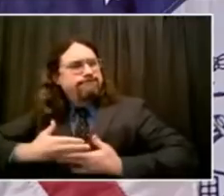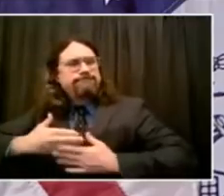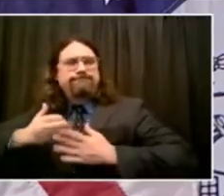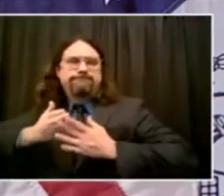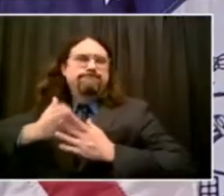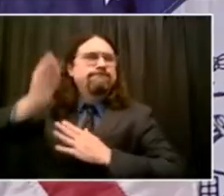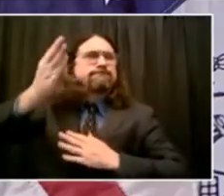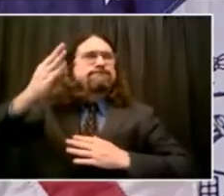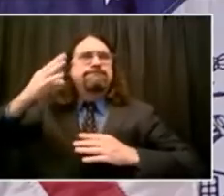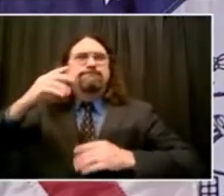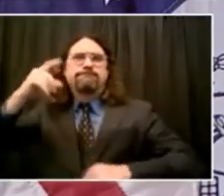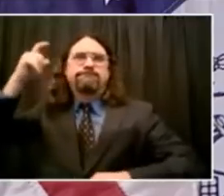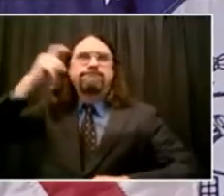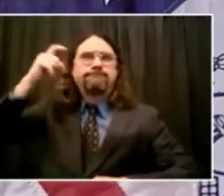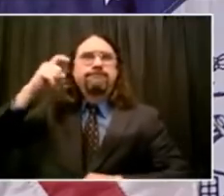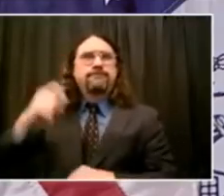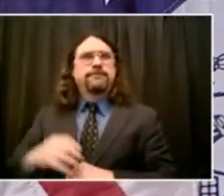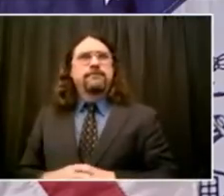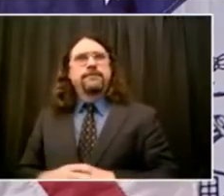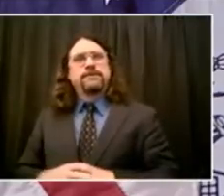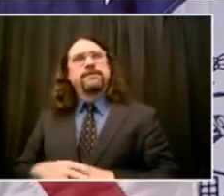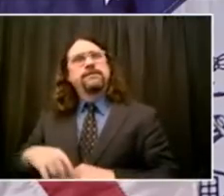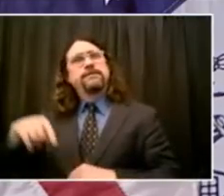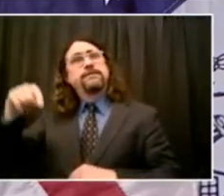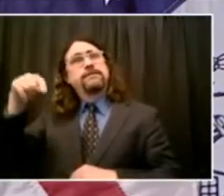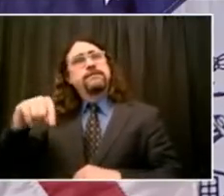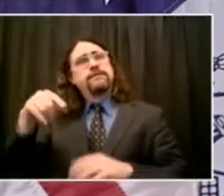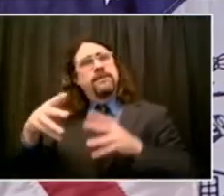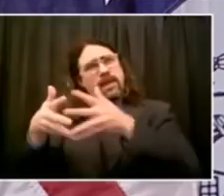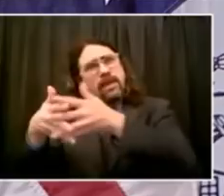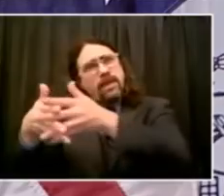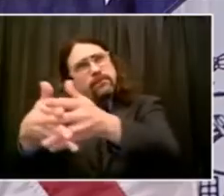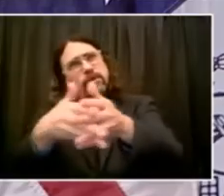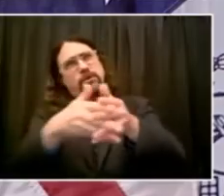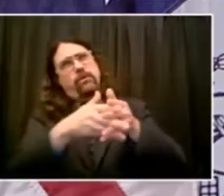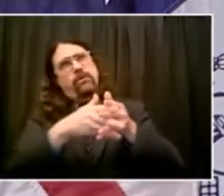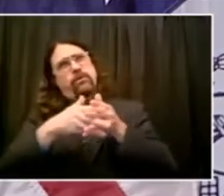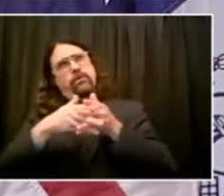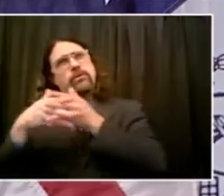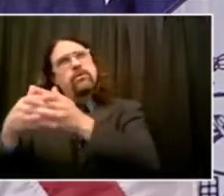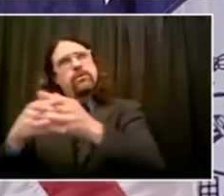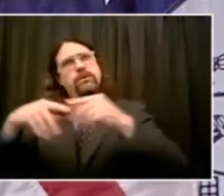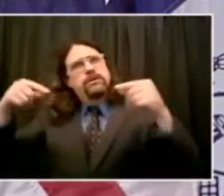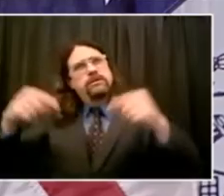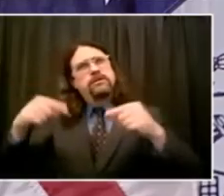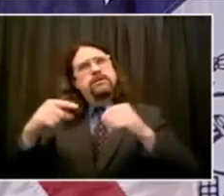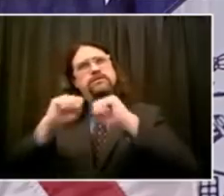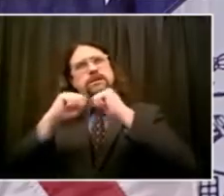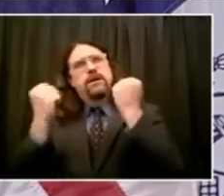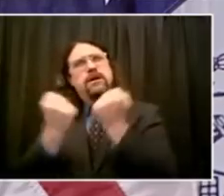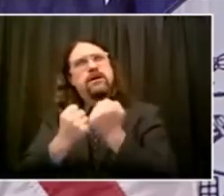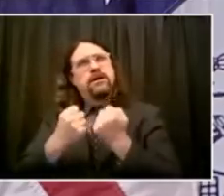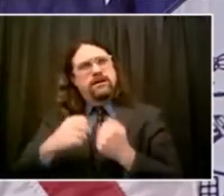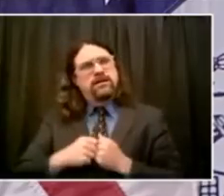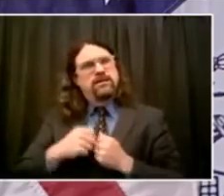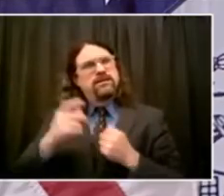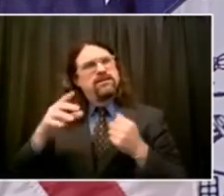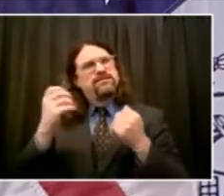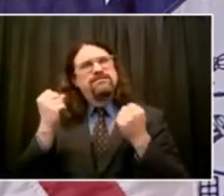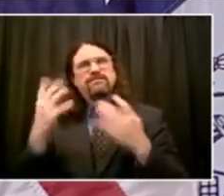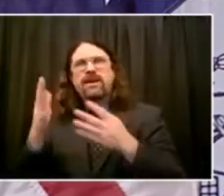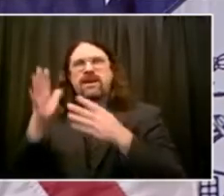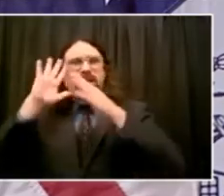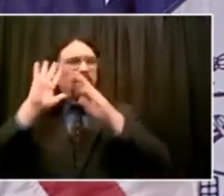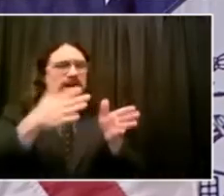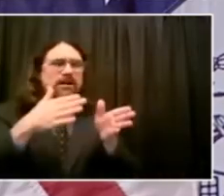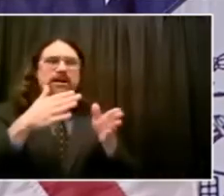media and entertainment and advertising. But I think it's a time when maybe we're reassessing a bit and we're